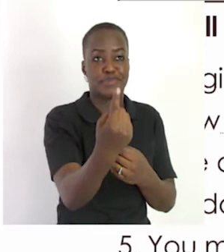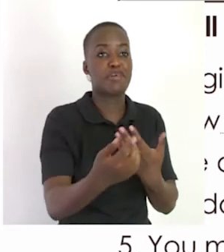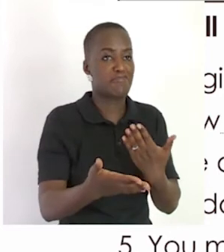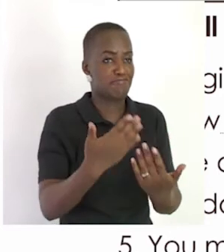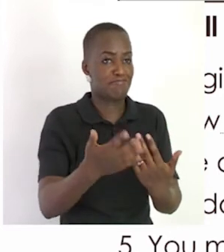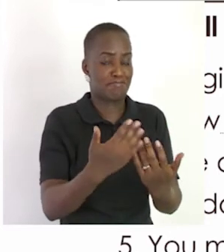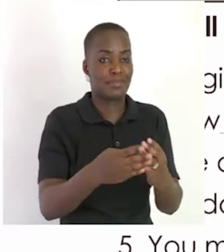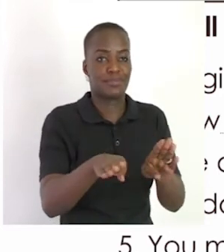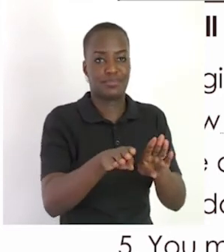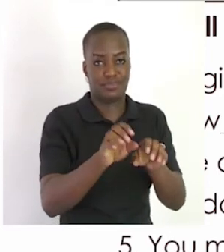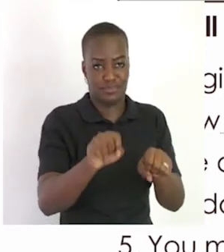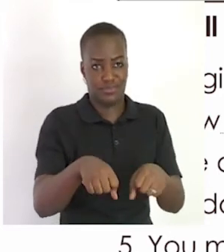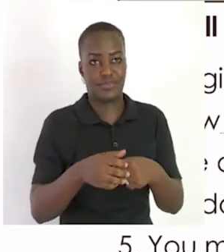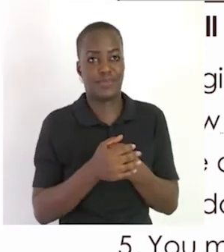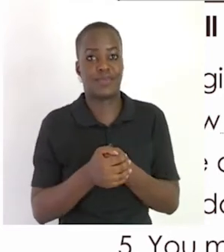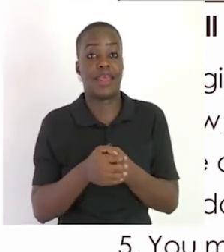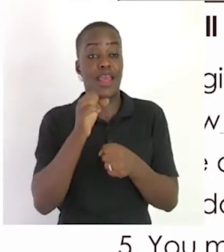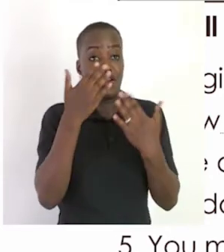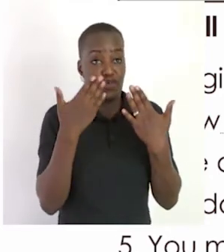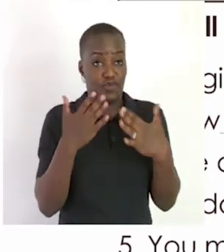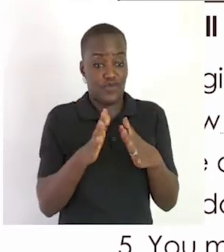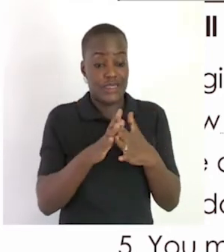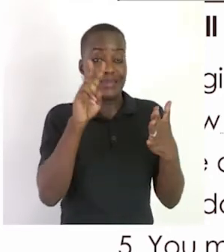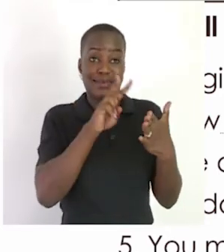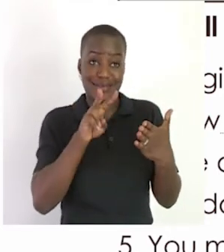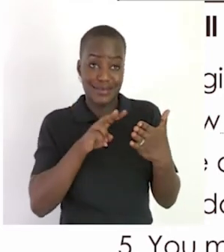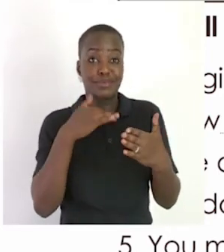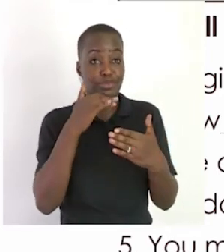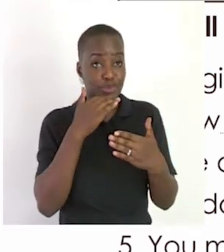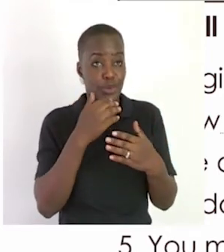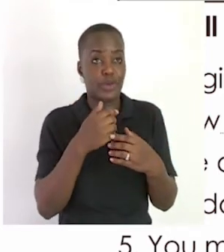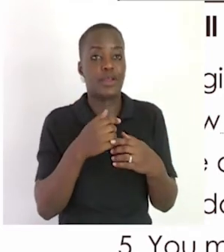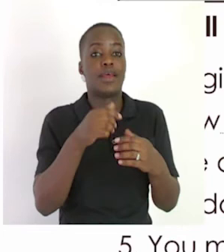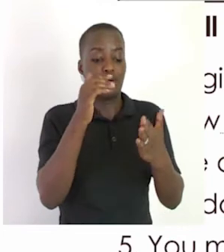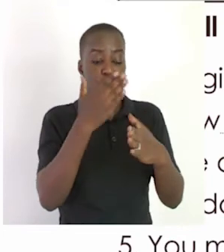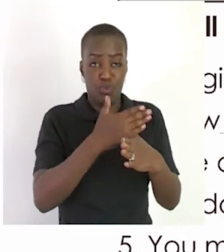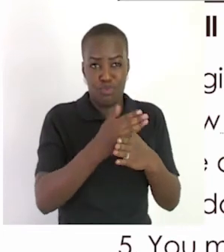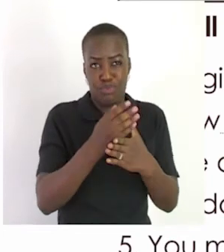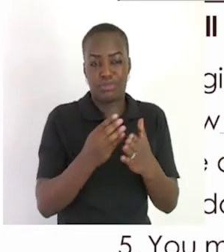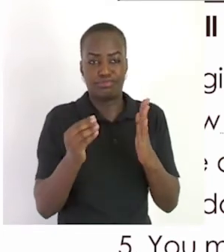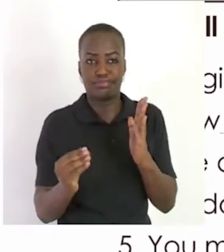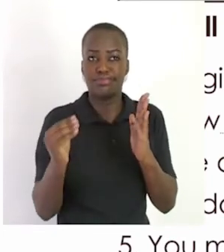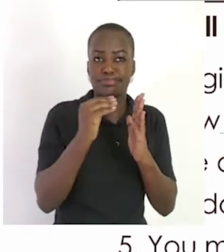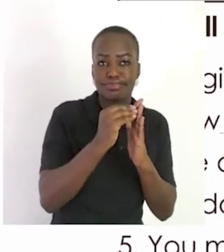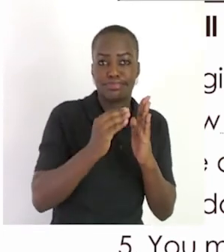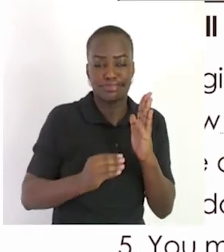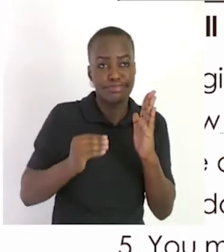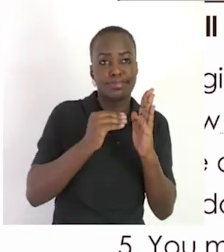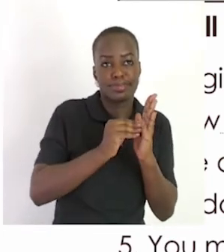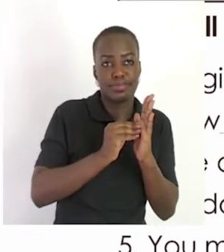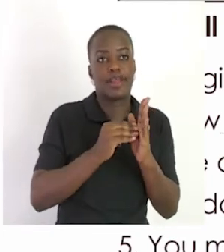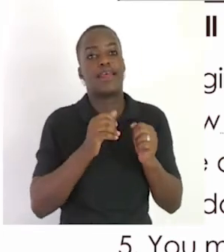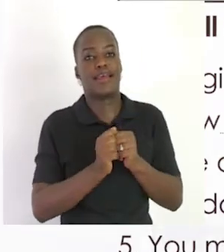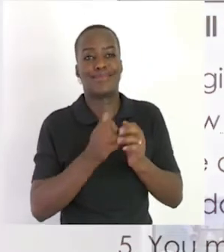passage, please go to these sentences and fill in the correct sound, and perhaps even read them when